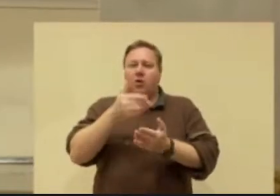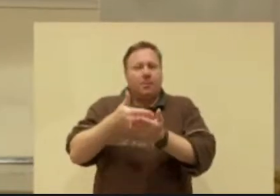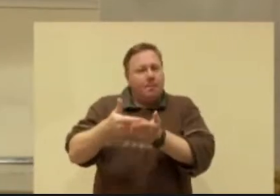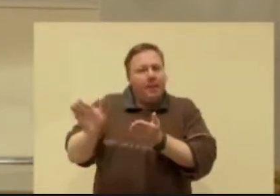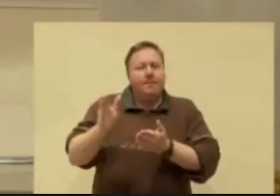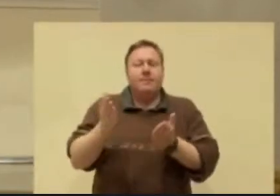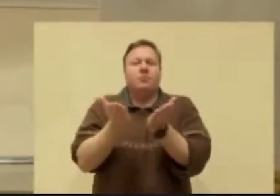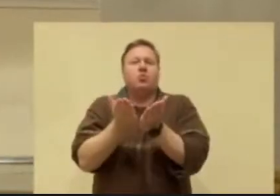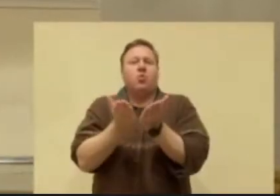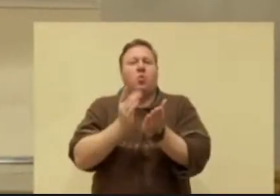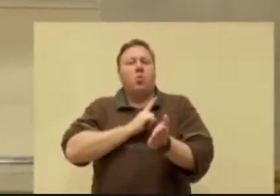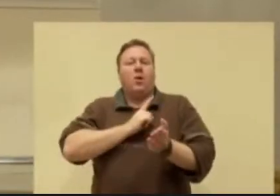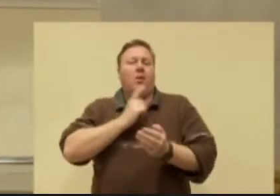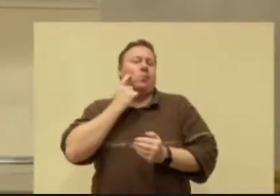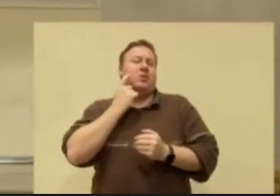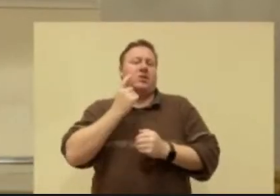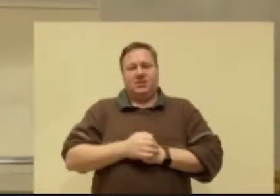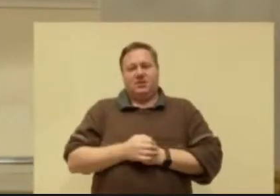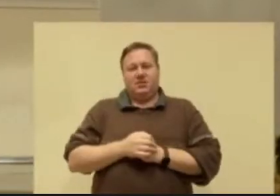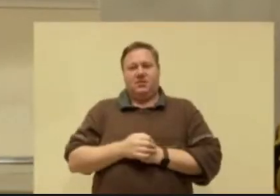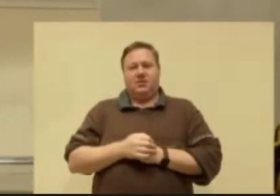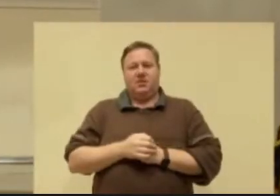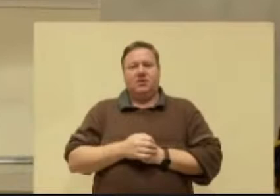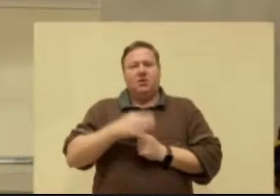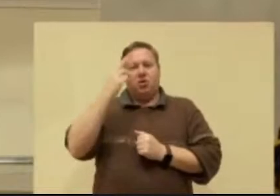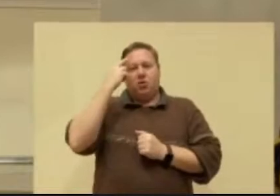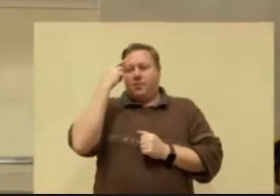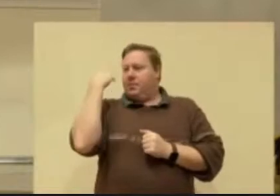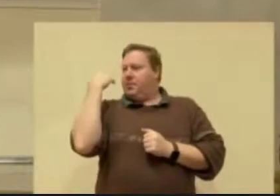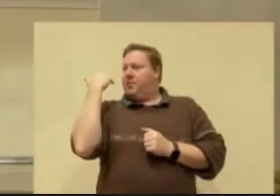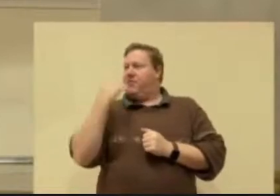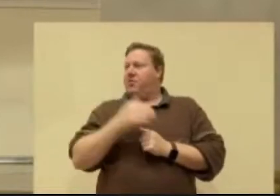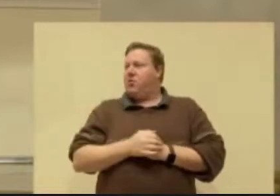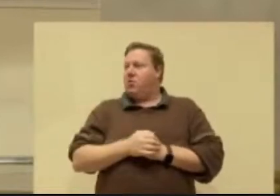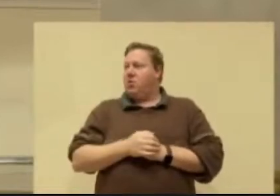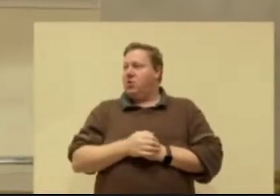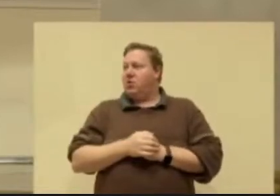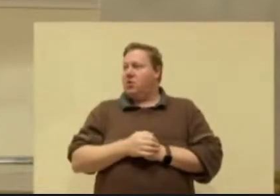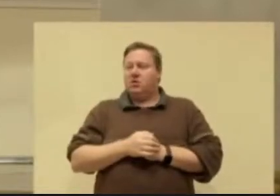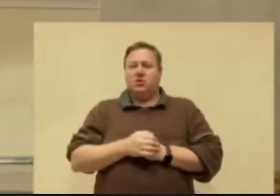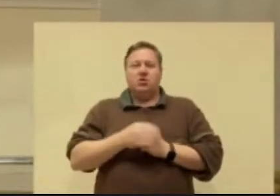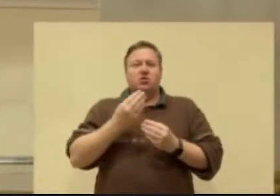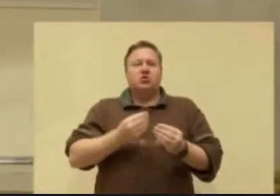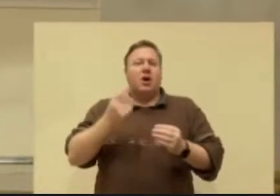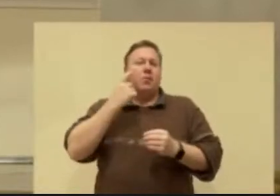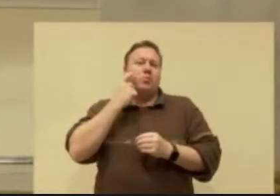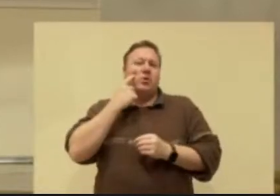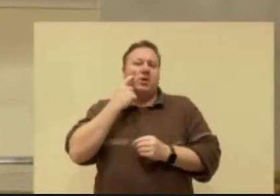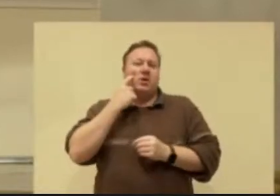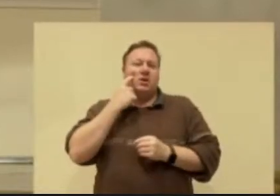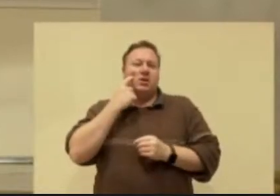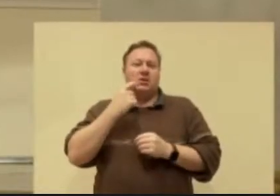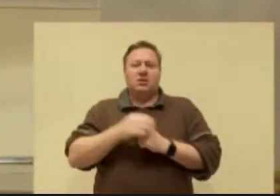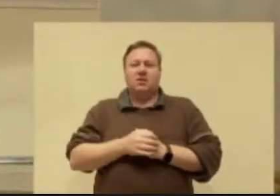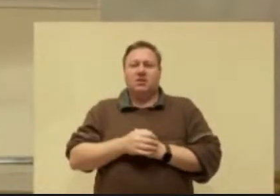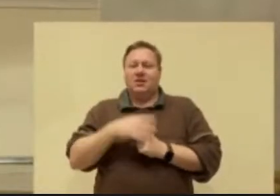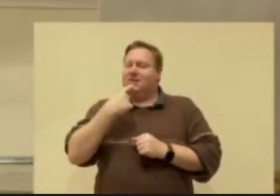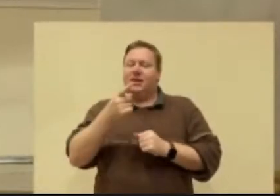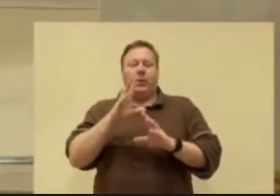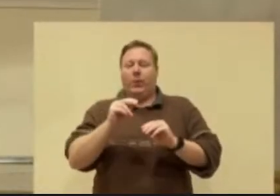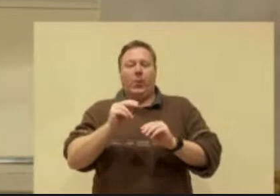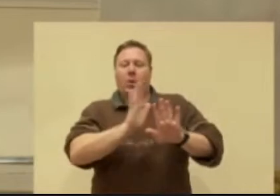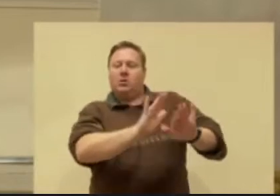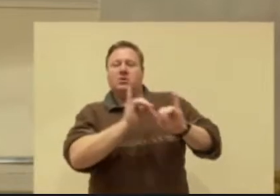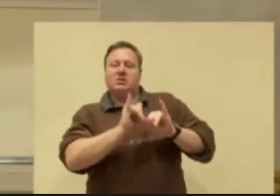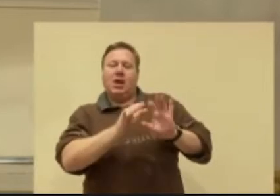result of pregnancy we will remember that in the past once a child fell pregnant the school would be quick to say no you have to stay home